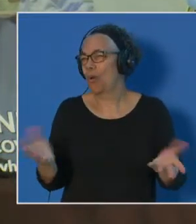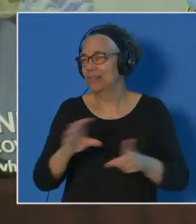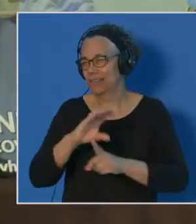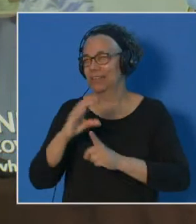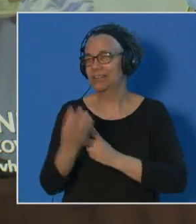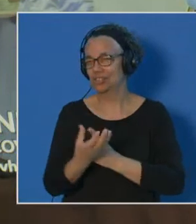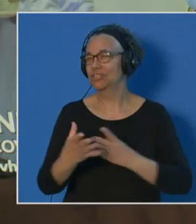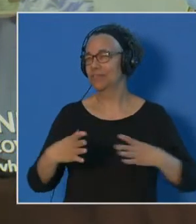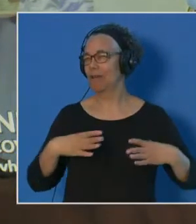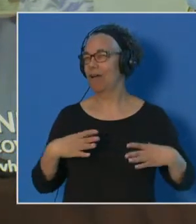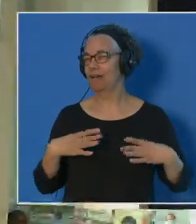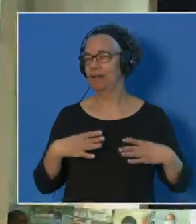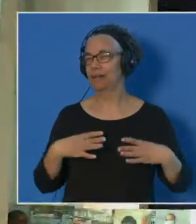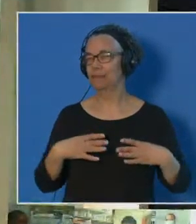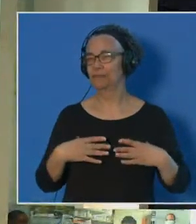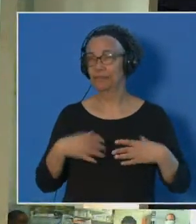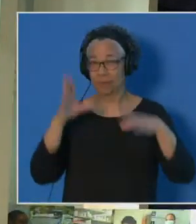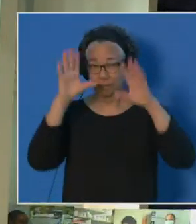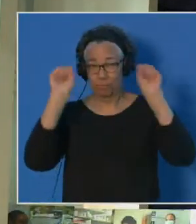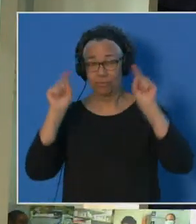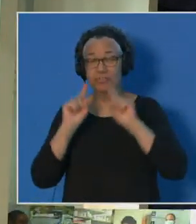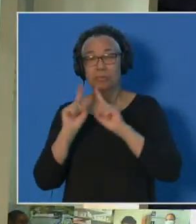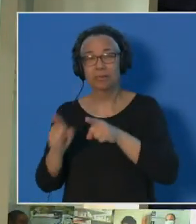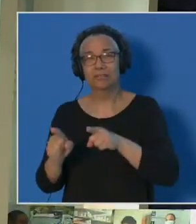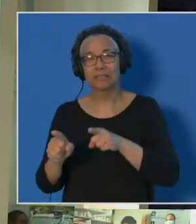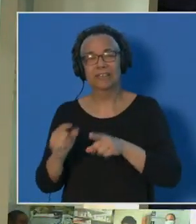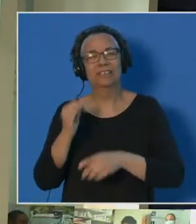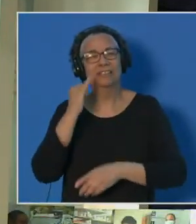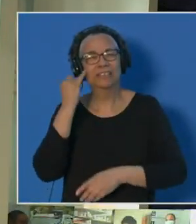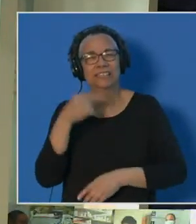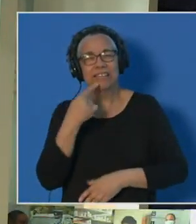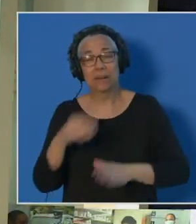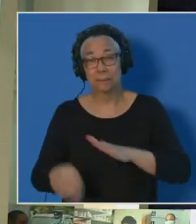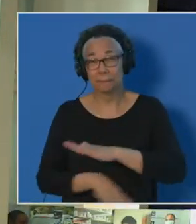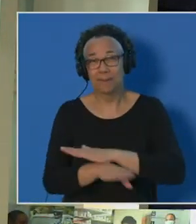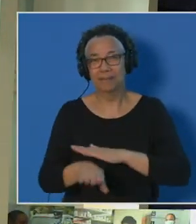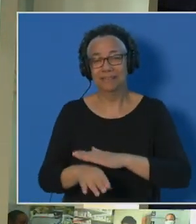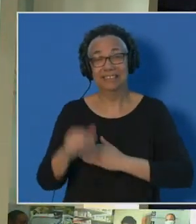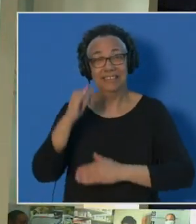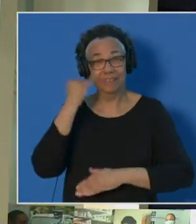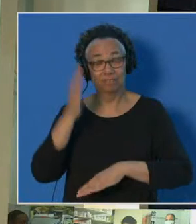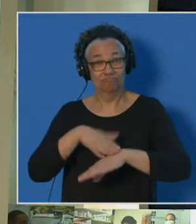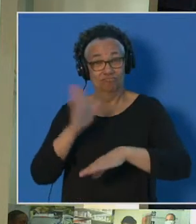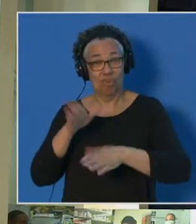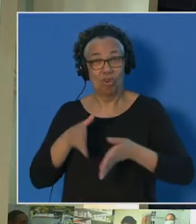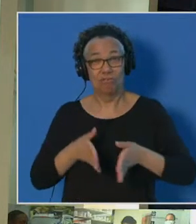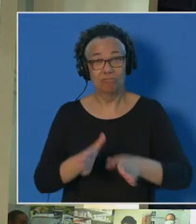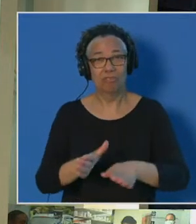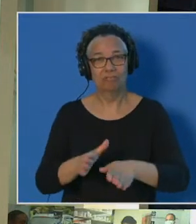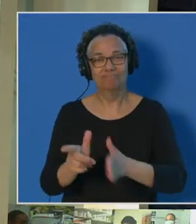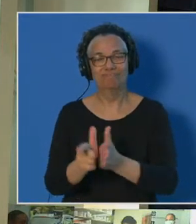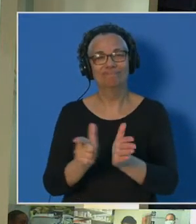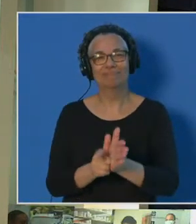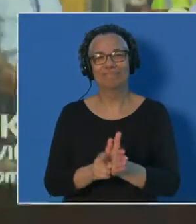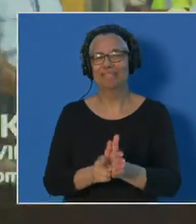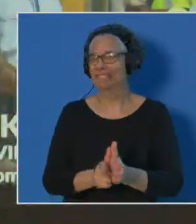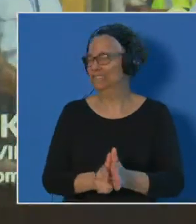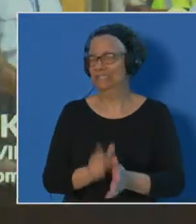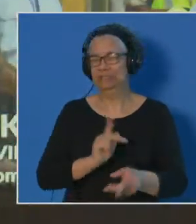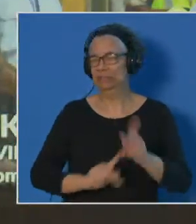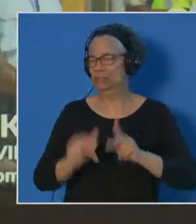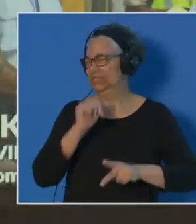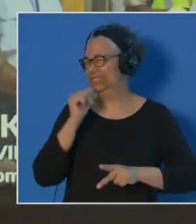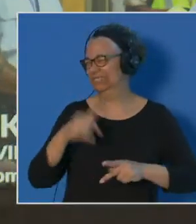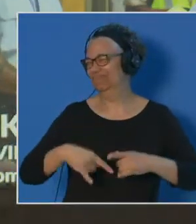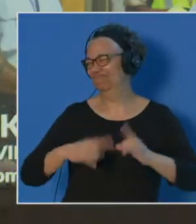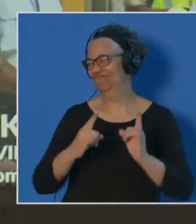you very much. Yes, ma'am. If I may just say something on a very basic level, if there is a curfew in place, it is unlikely that people will be allowed to camp. But we